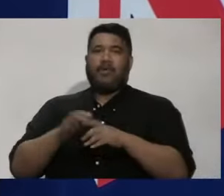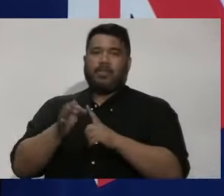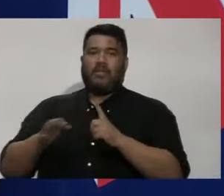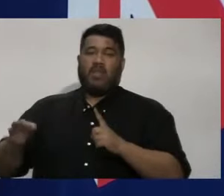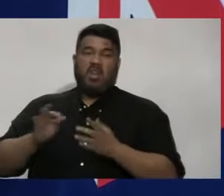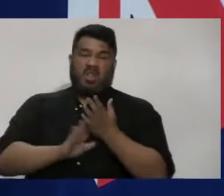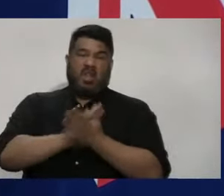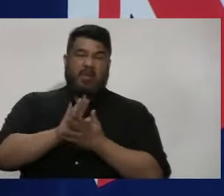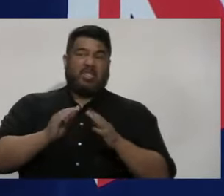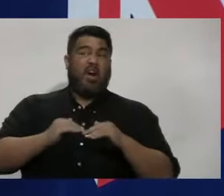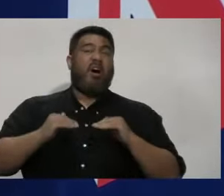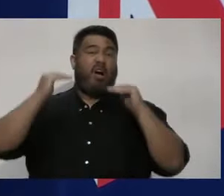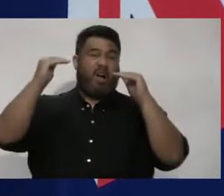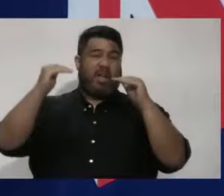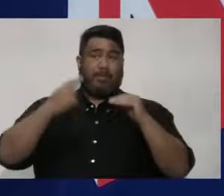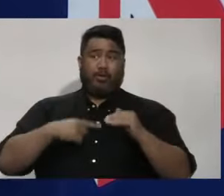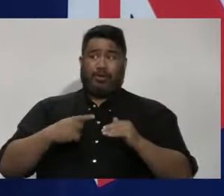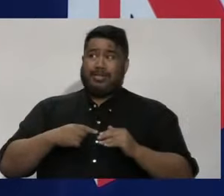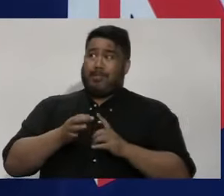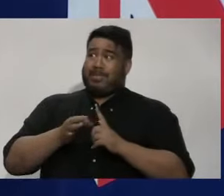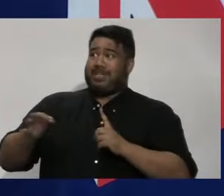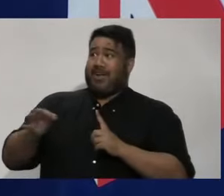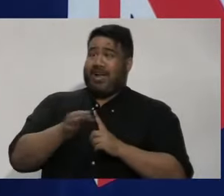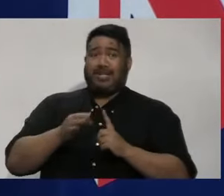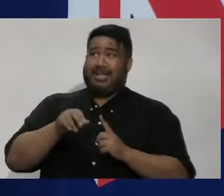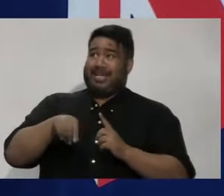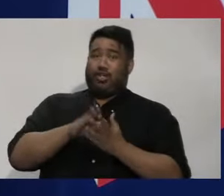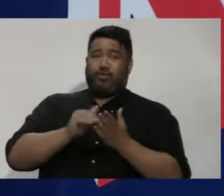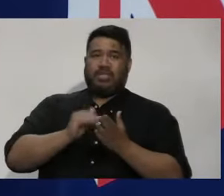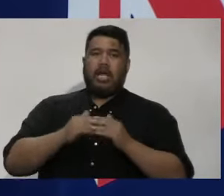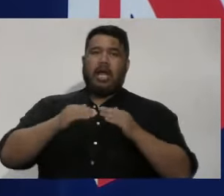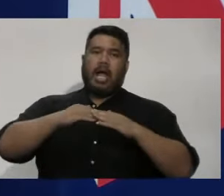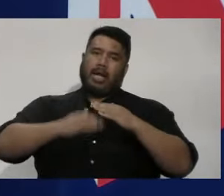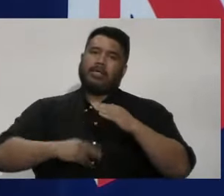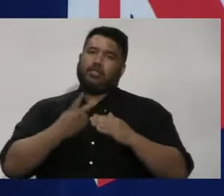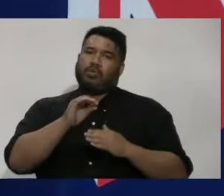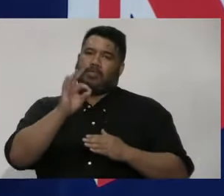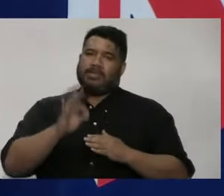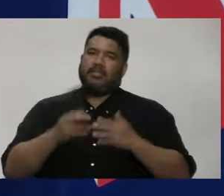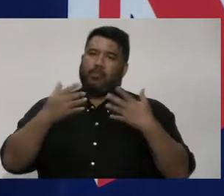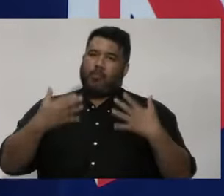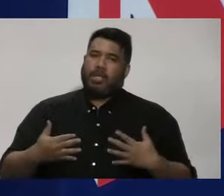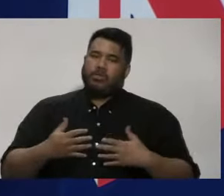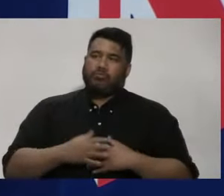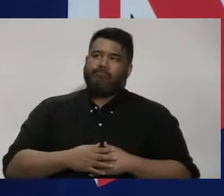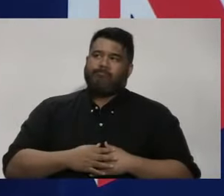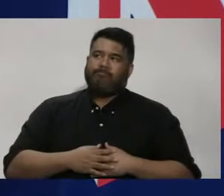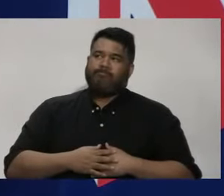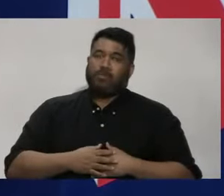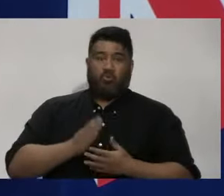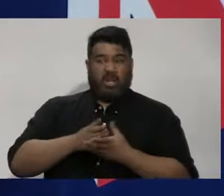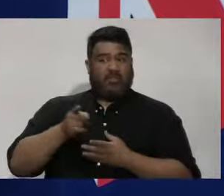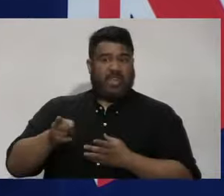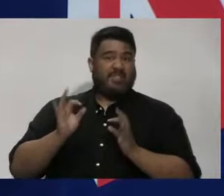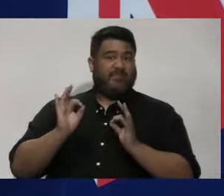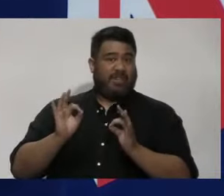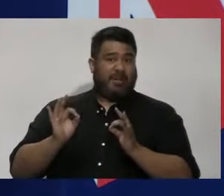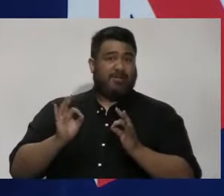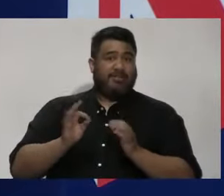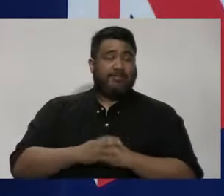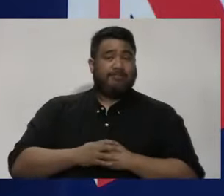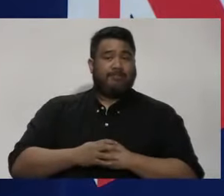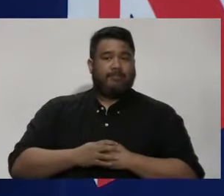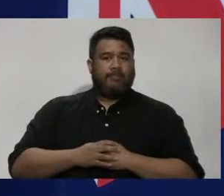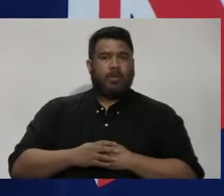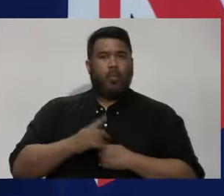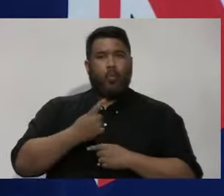well over the proportion of the population that our Pacifica community represent. So that has been fantastic. What we want to do over